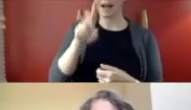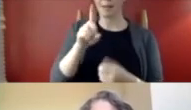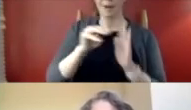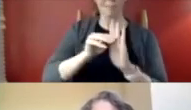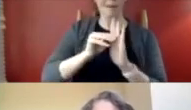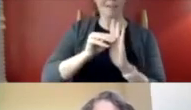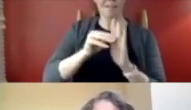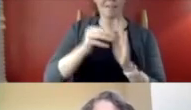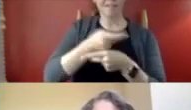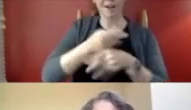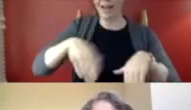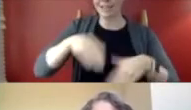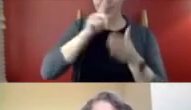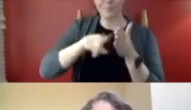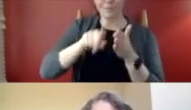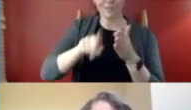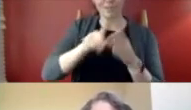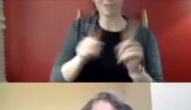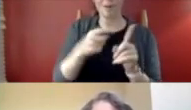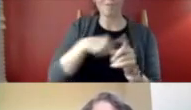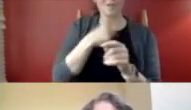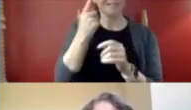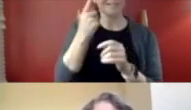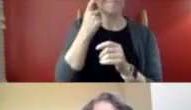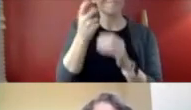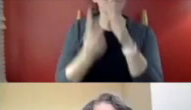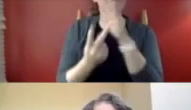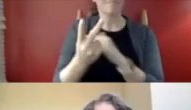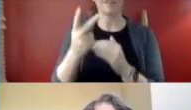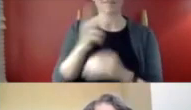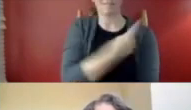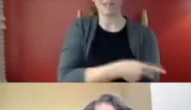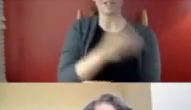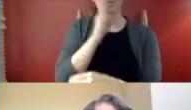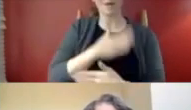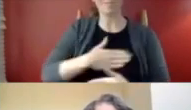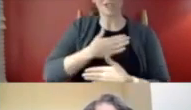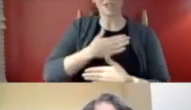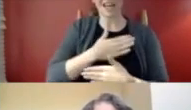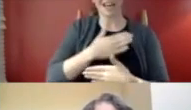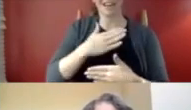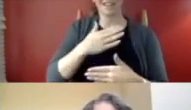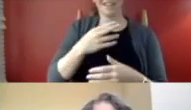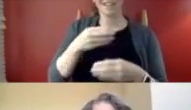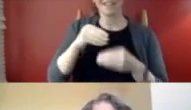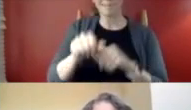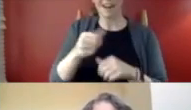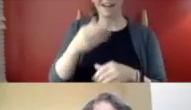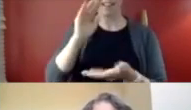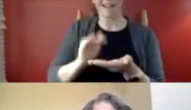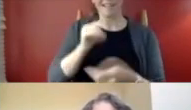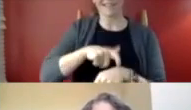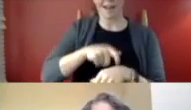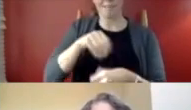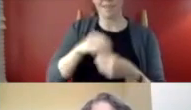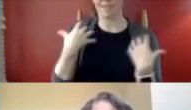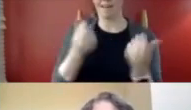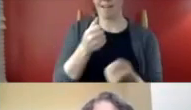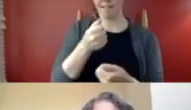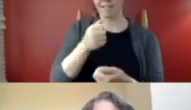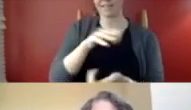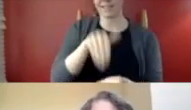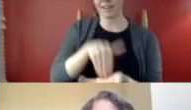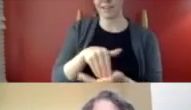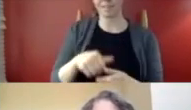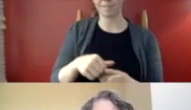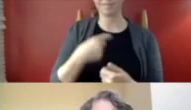knowledge, we anticipate that patients will in general appreciate spending less time at the health center. We plan to study patient experience data related to telehealth